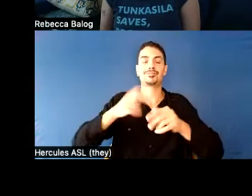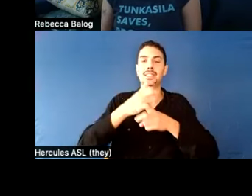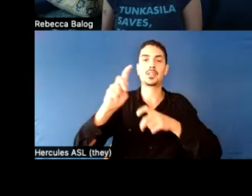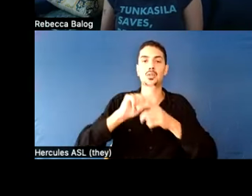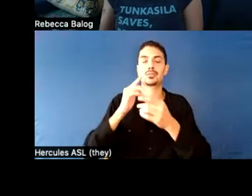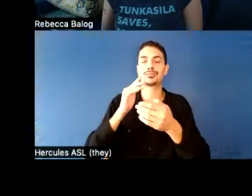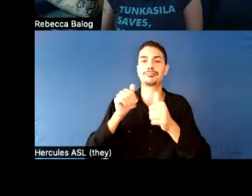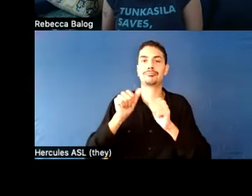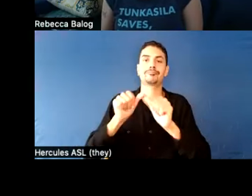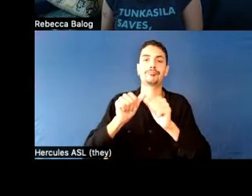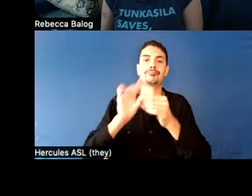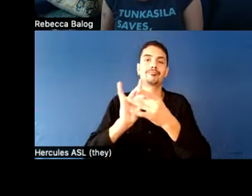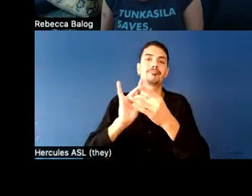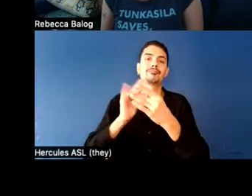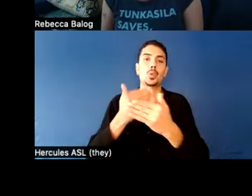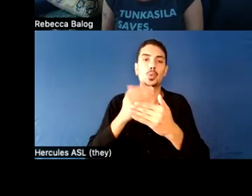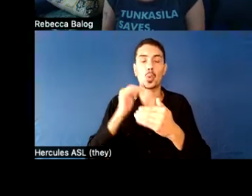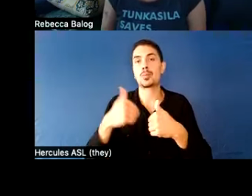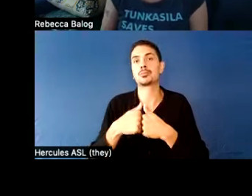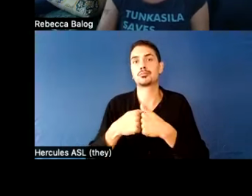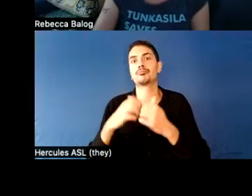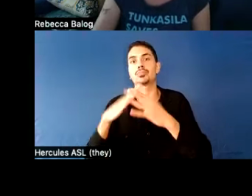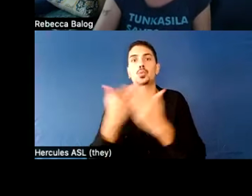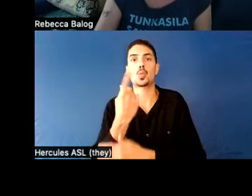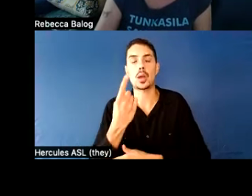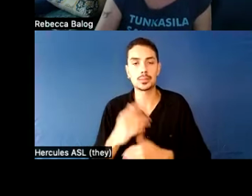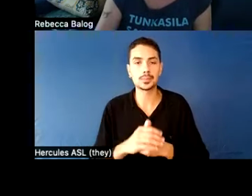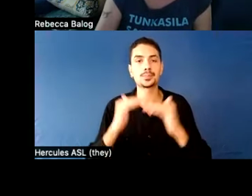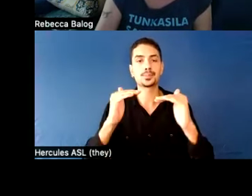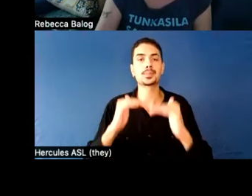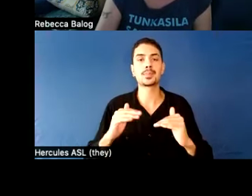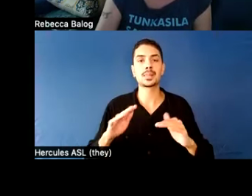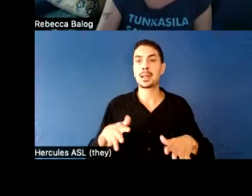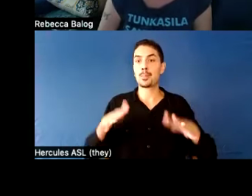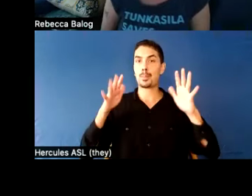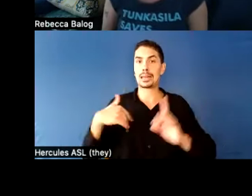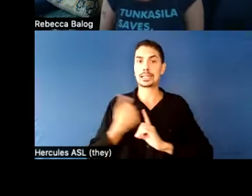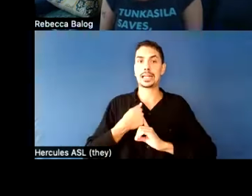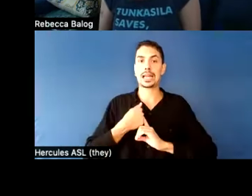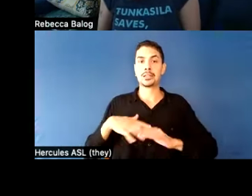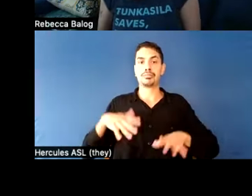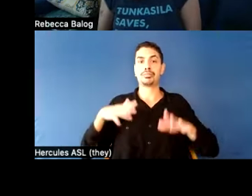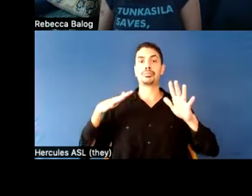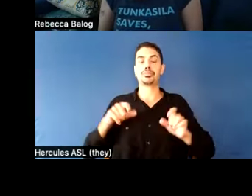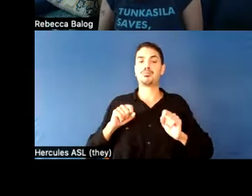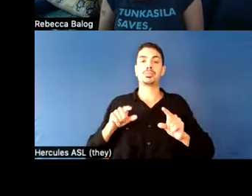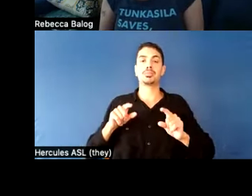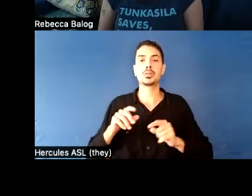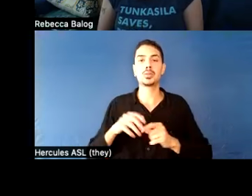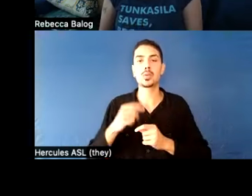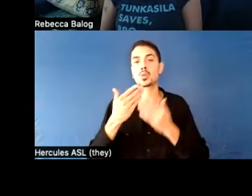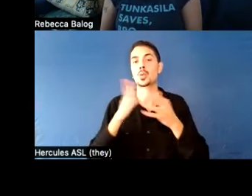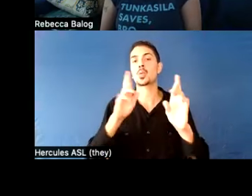hostility, and of course, sleep disturbances. And like Linda's presentation, eating